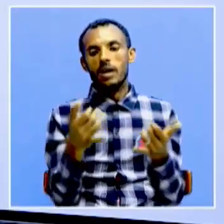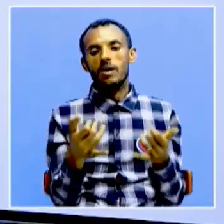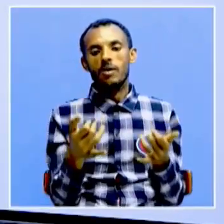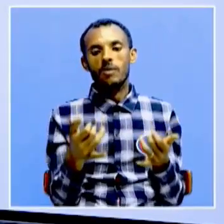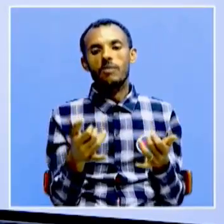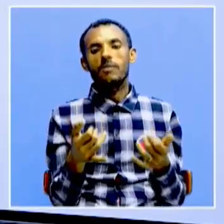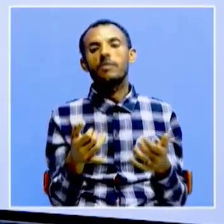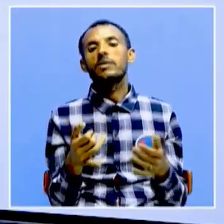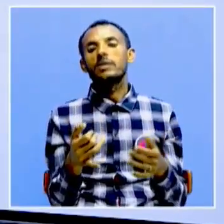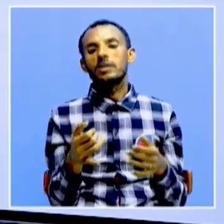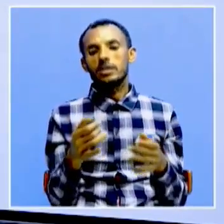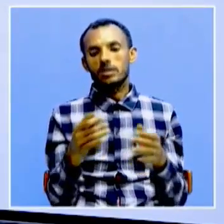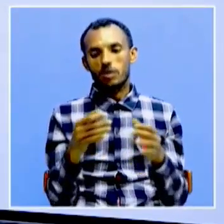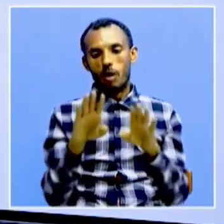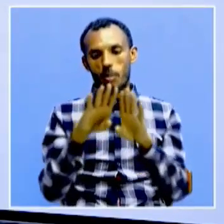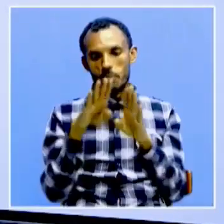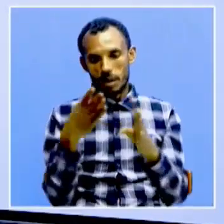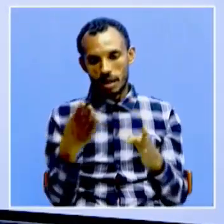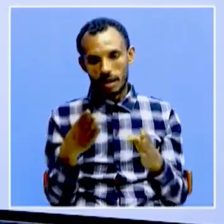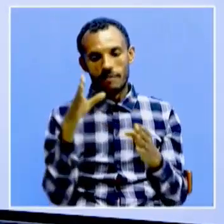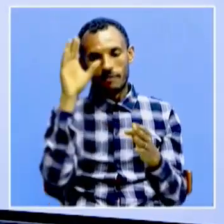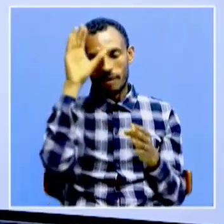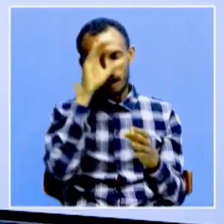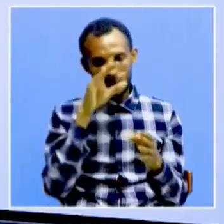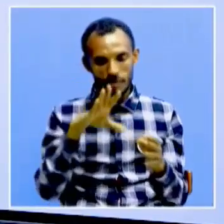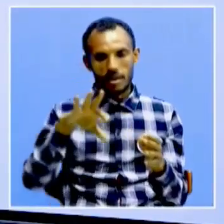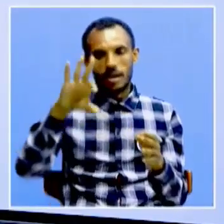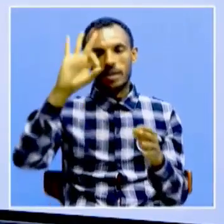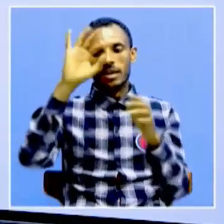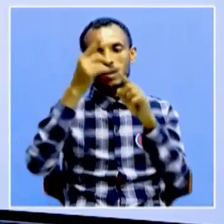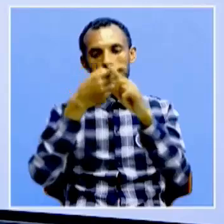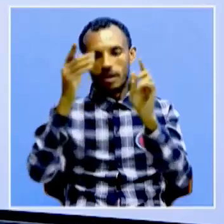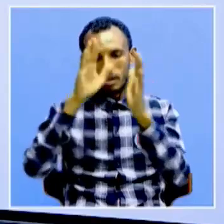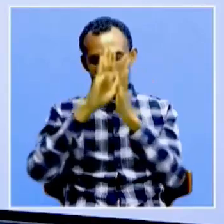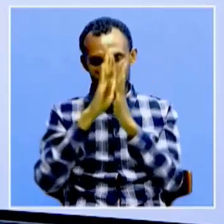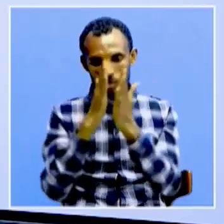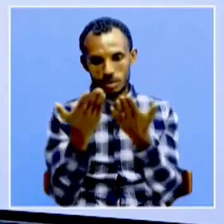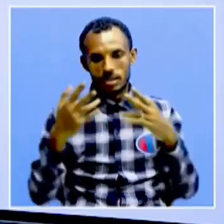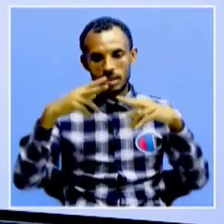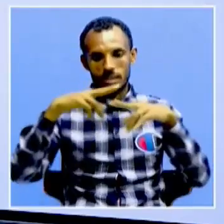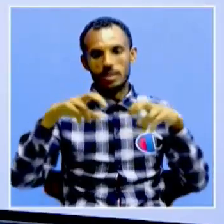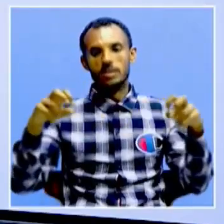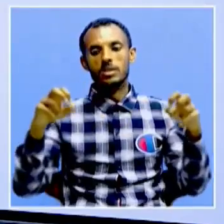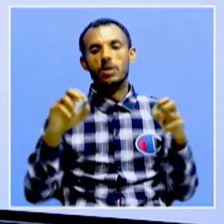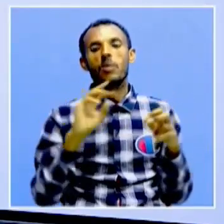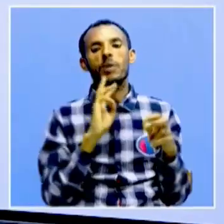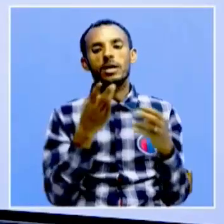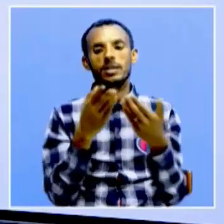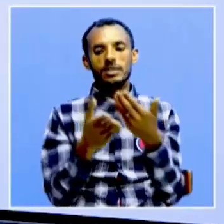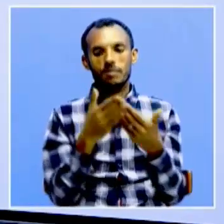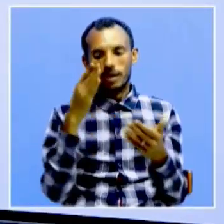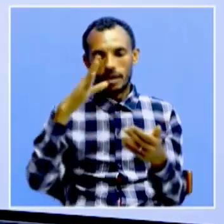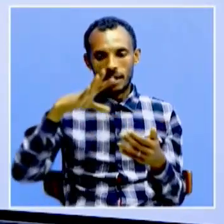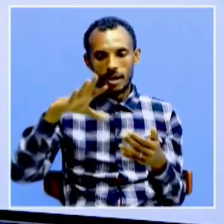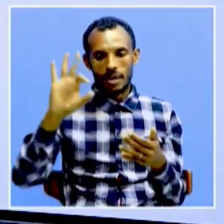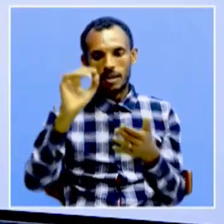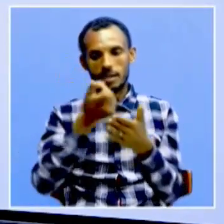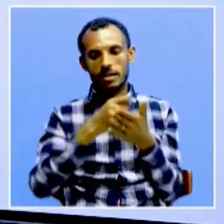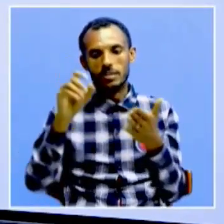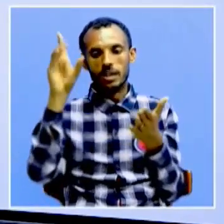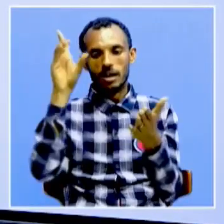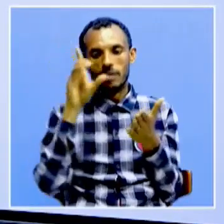instead of opening, finding, getting different books for a research, we simply get the literature review